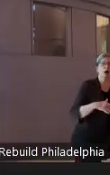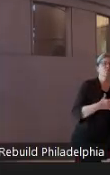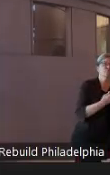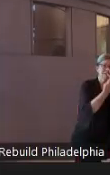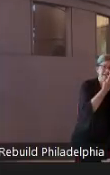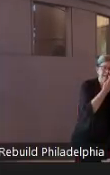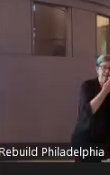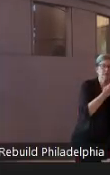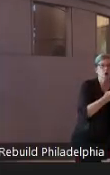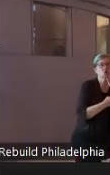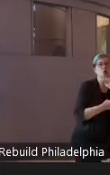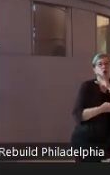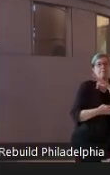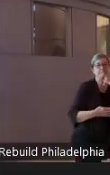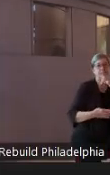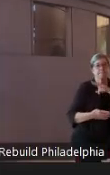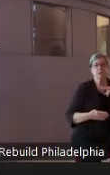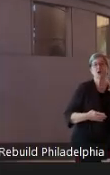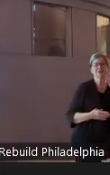recreation and rebuild.